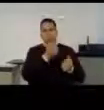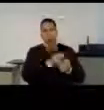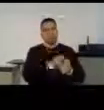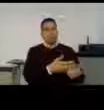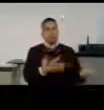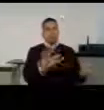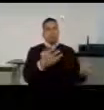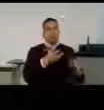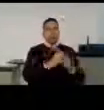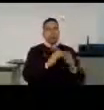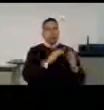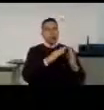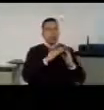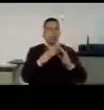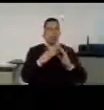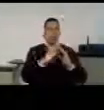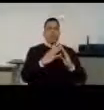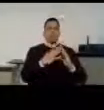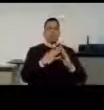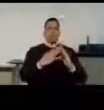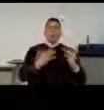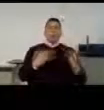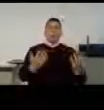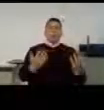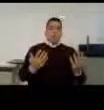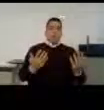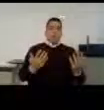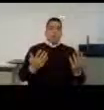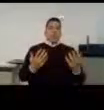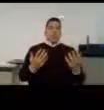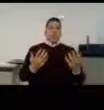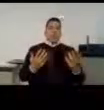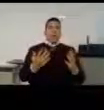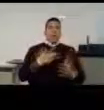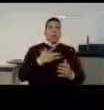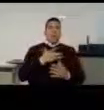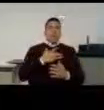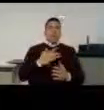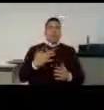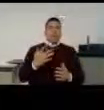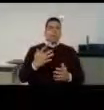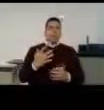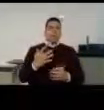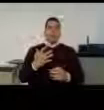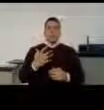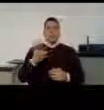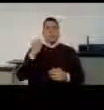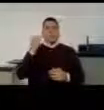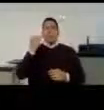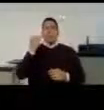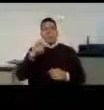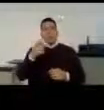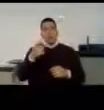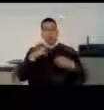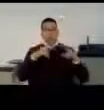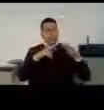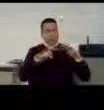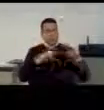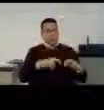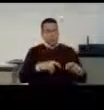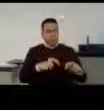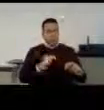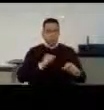food distributed to the communities. And so a lot of the times, when you're looking